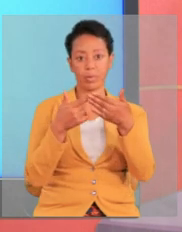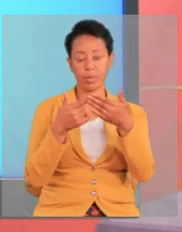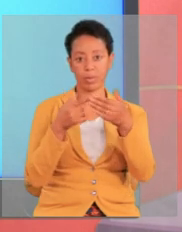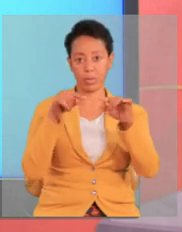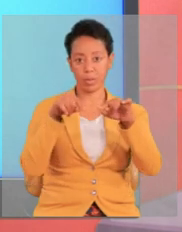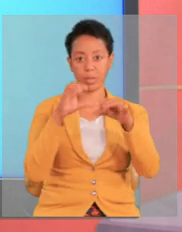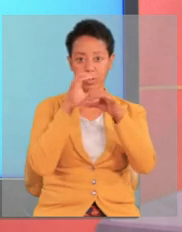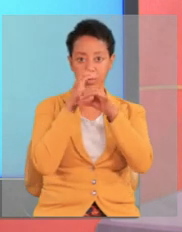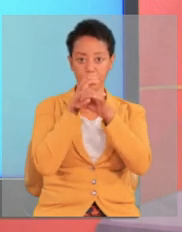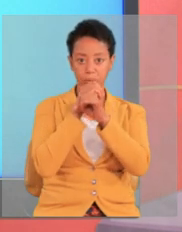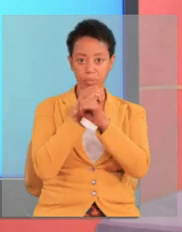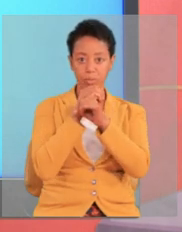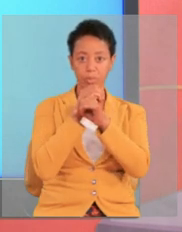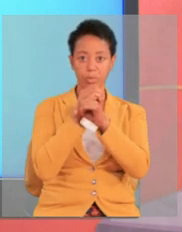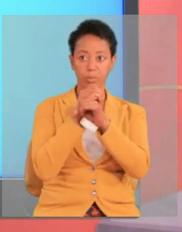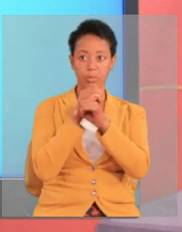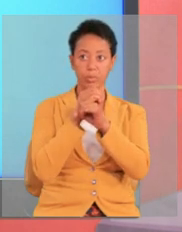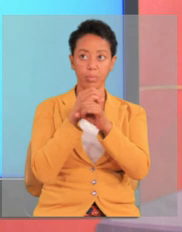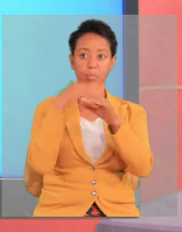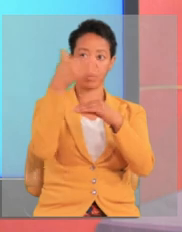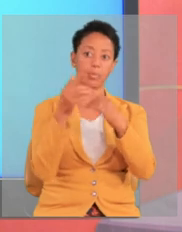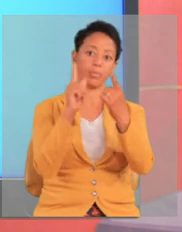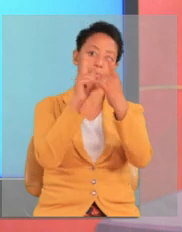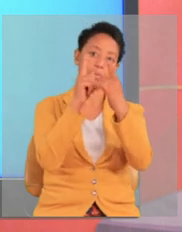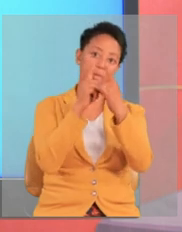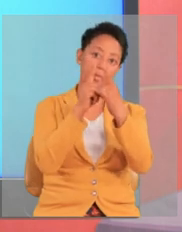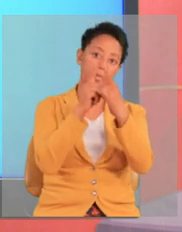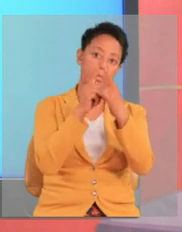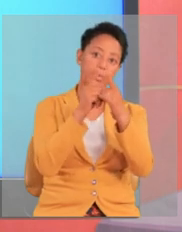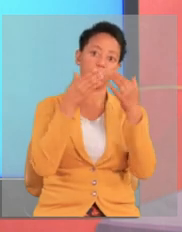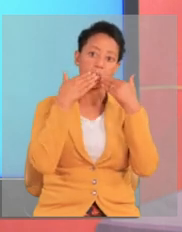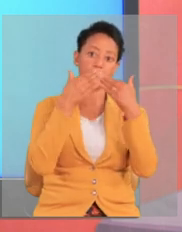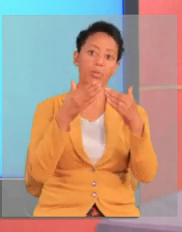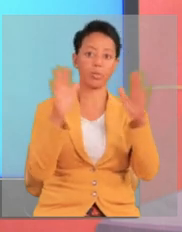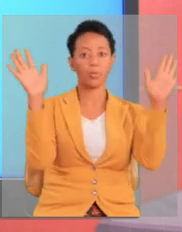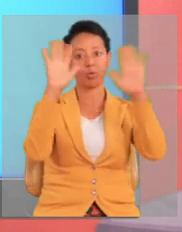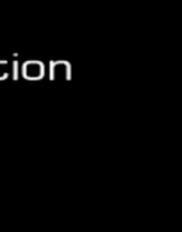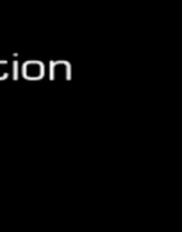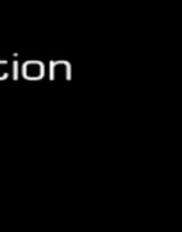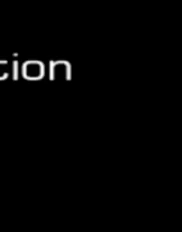for today. Till we meet next time. Thank you. Goodbye, students.